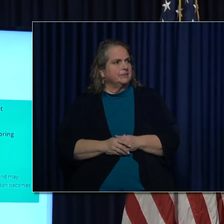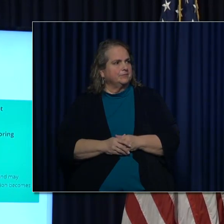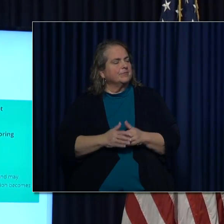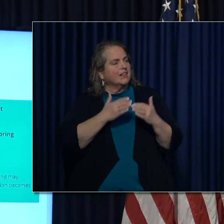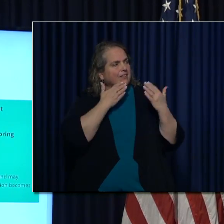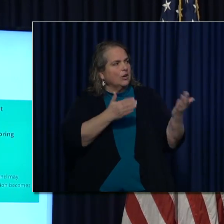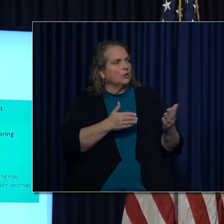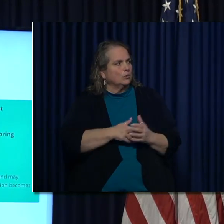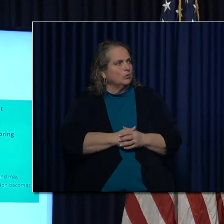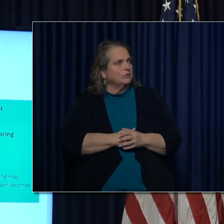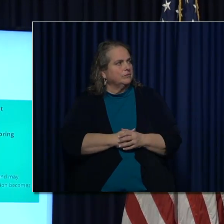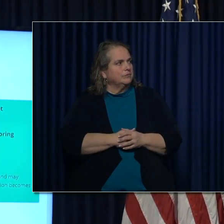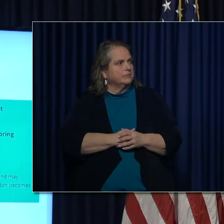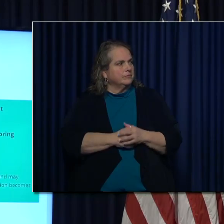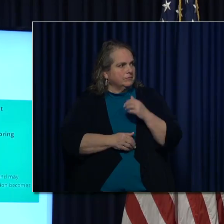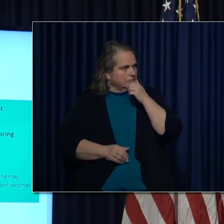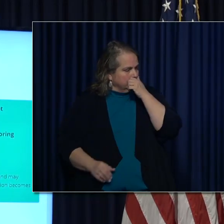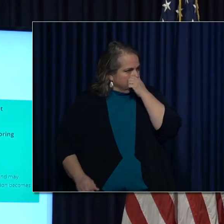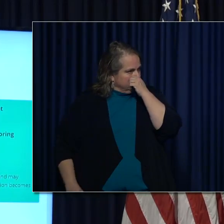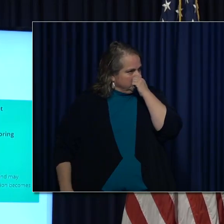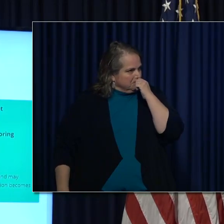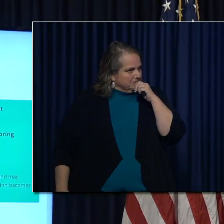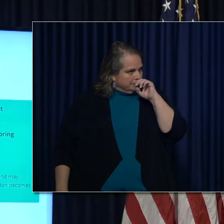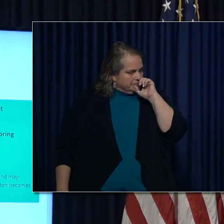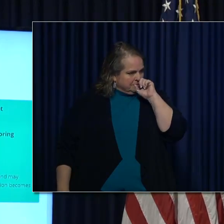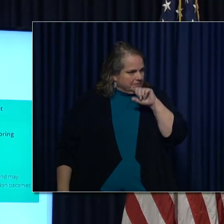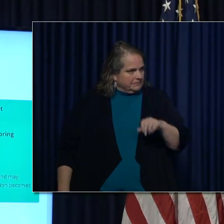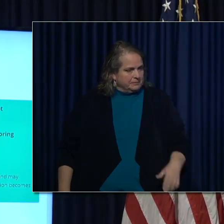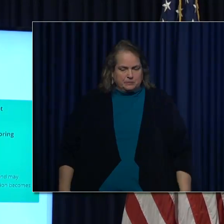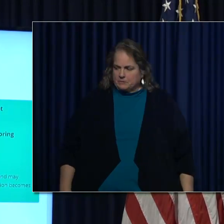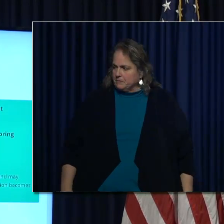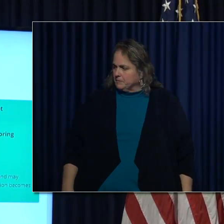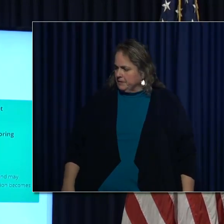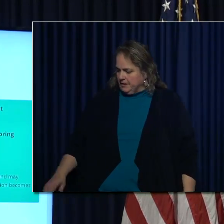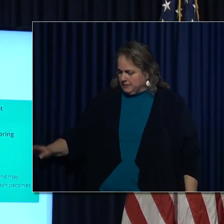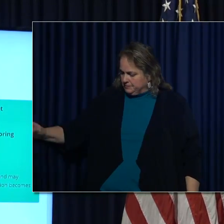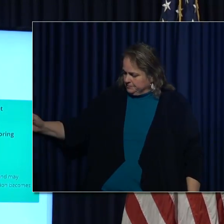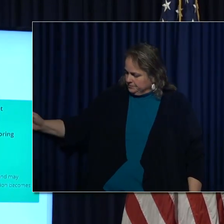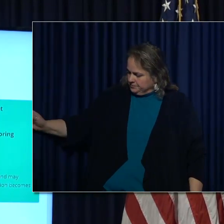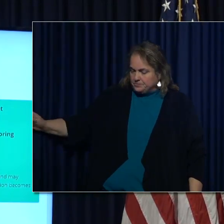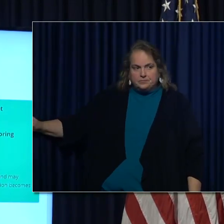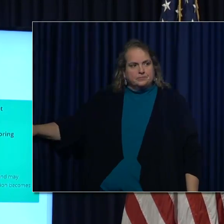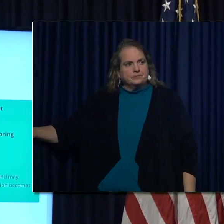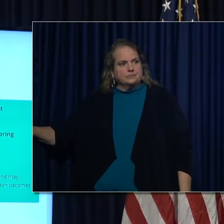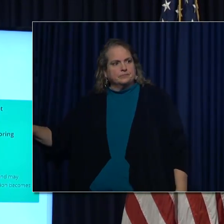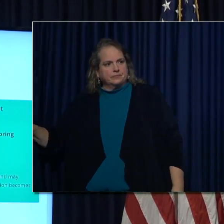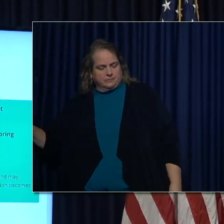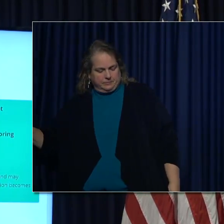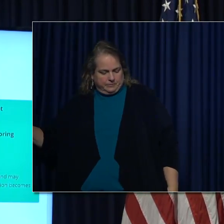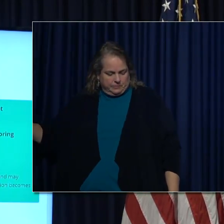very much. Reconvene. Absolutely. Go ahead. Thank you all. Thank you.